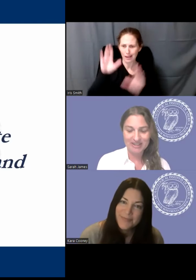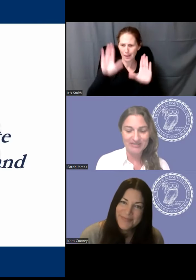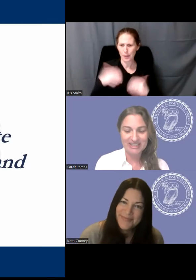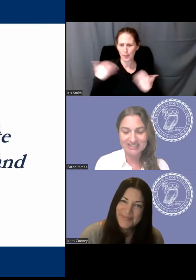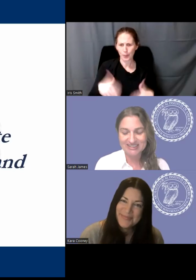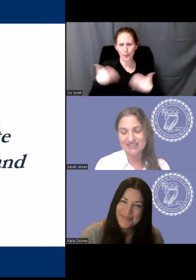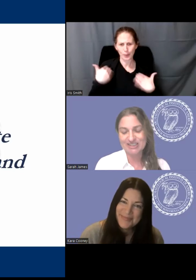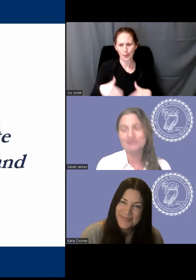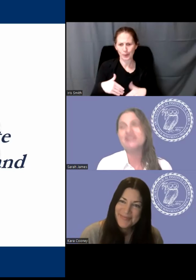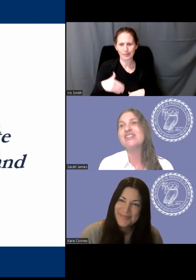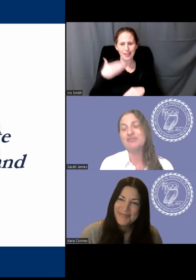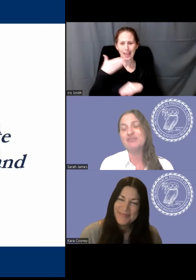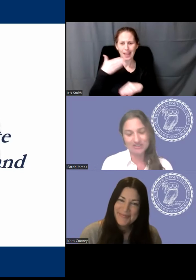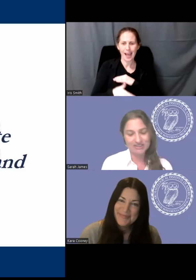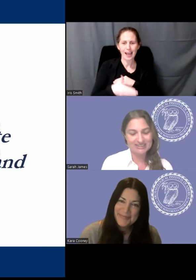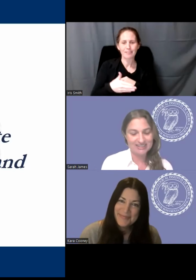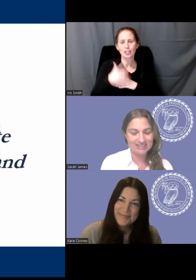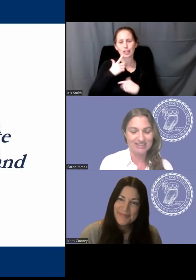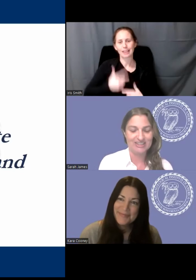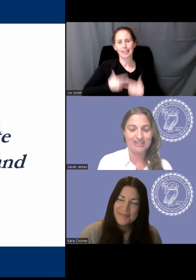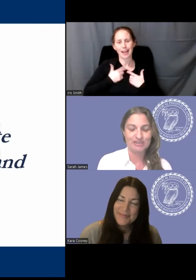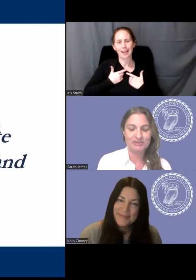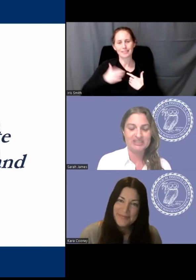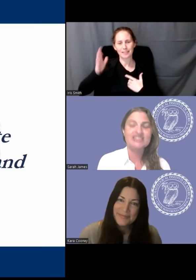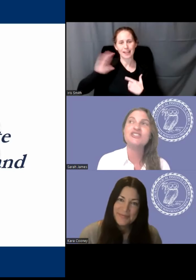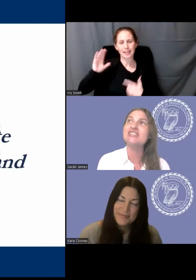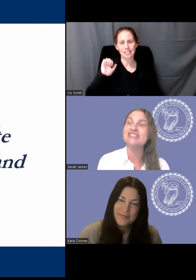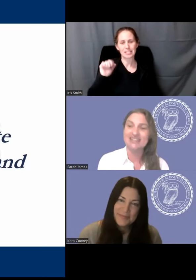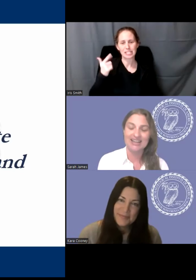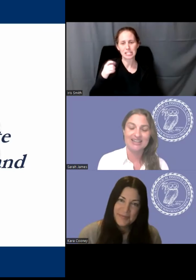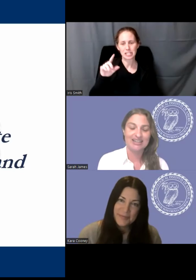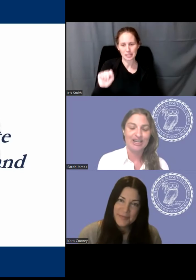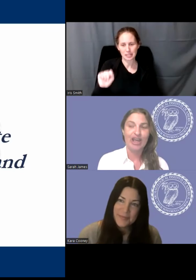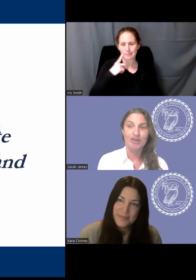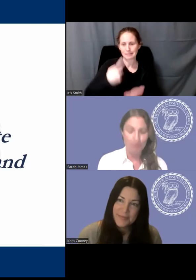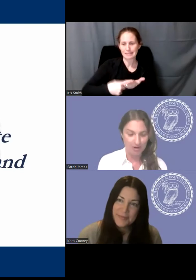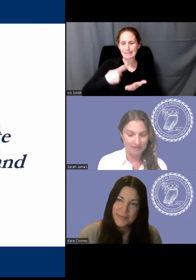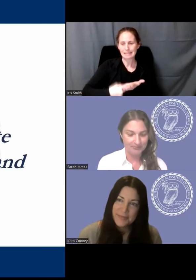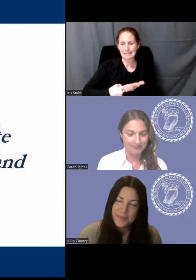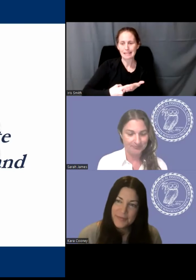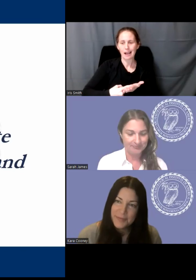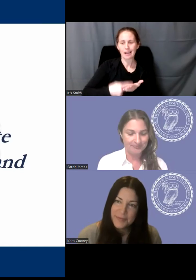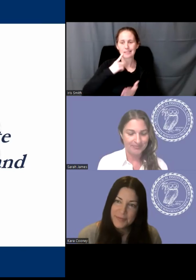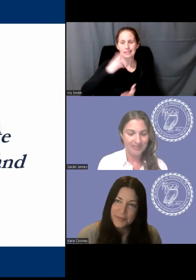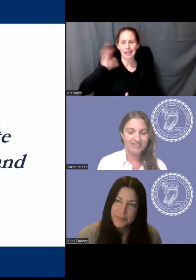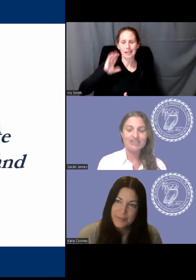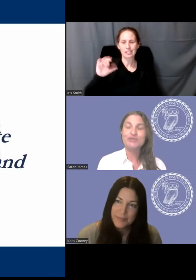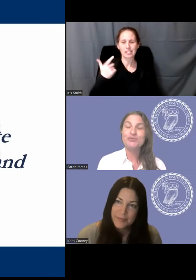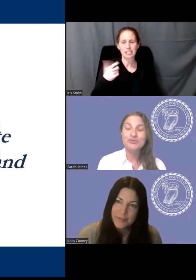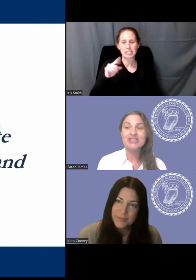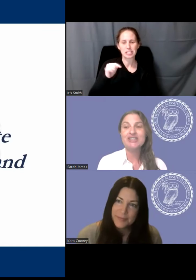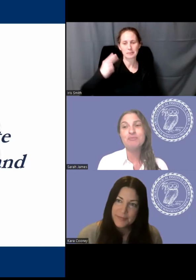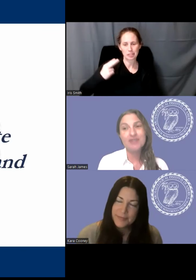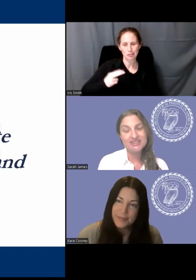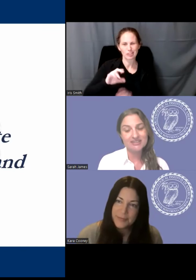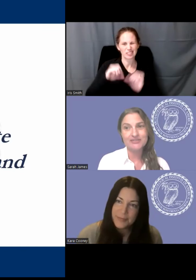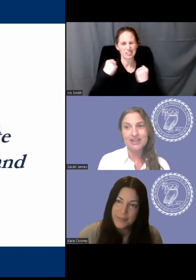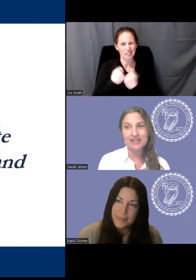Afterlives of Ancient Egypt, that features discussion on Egyptian history, society, and more. She is truly